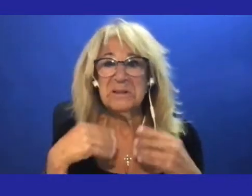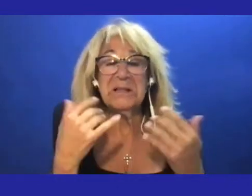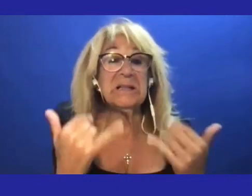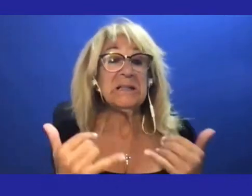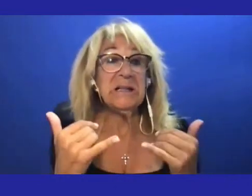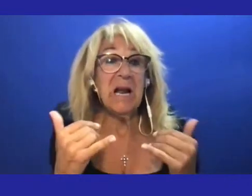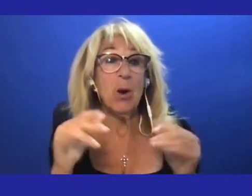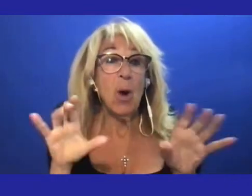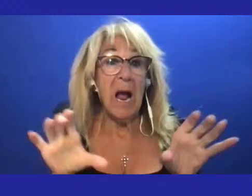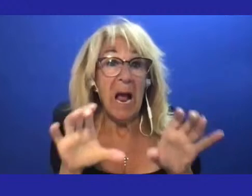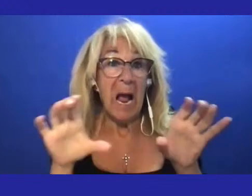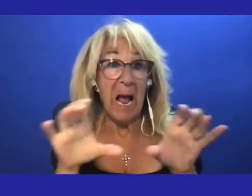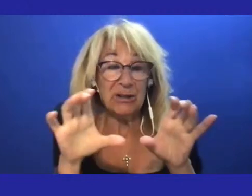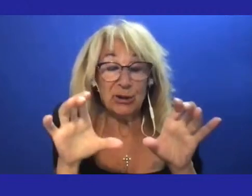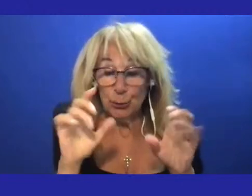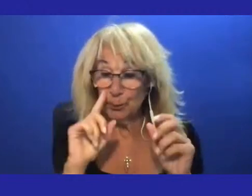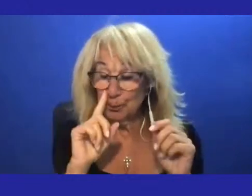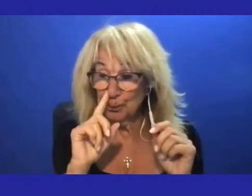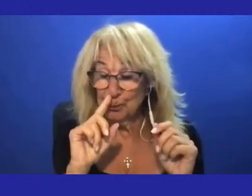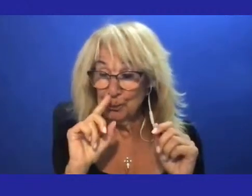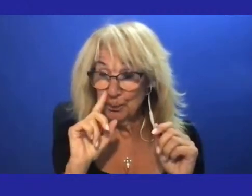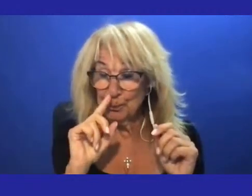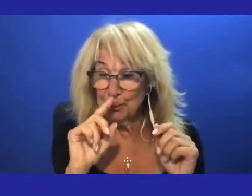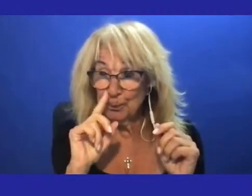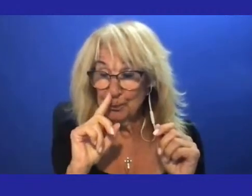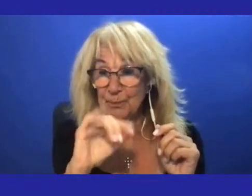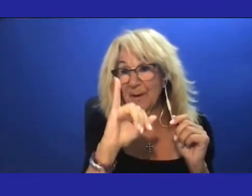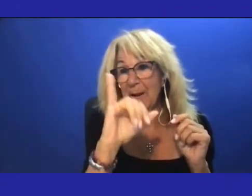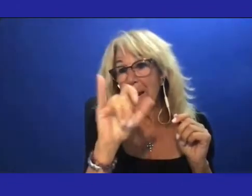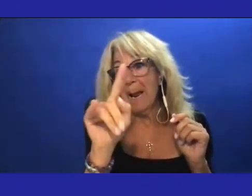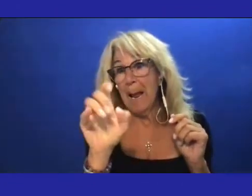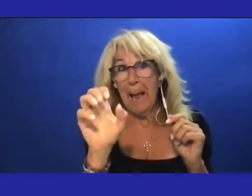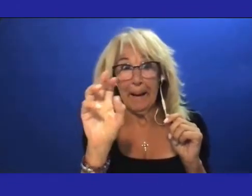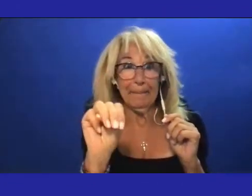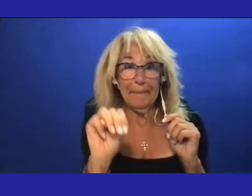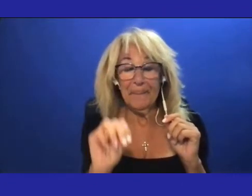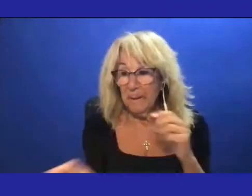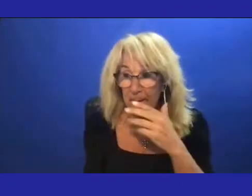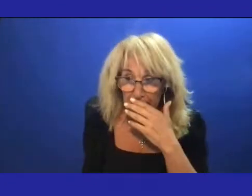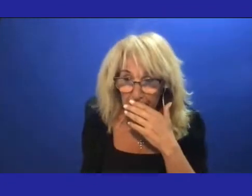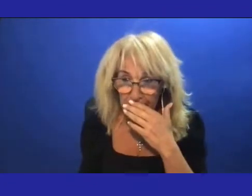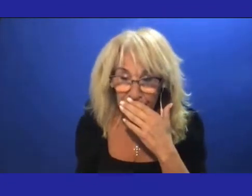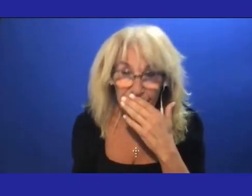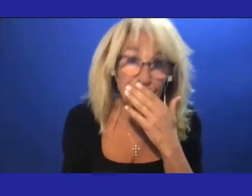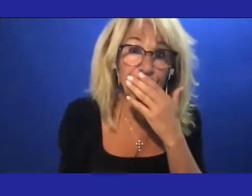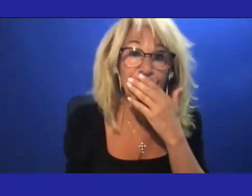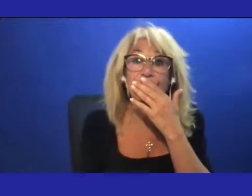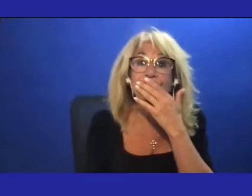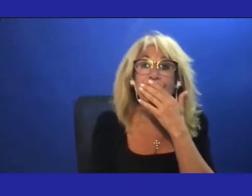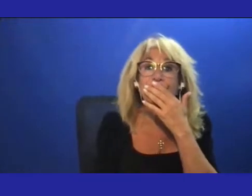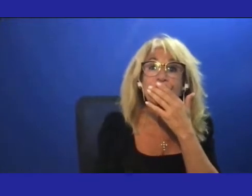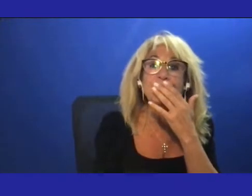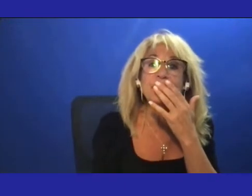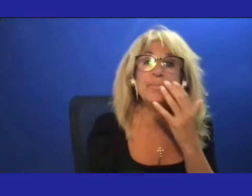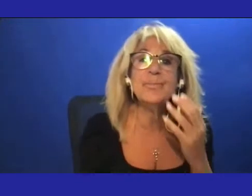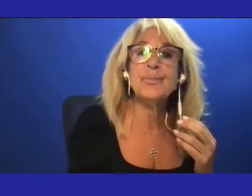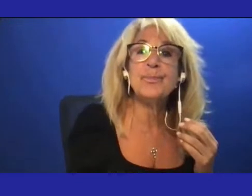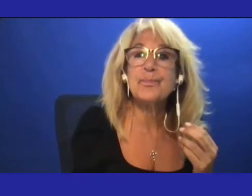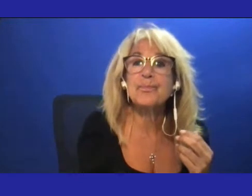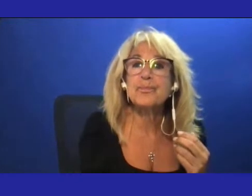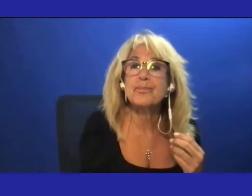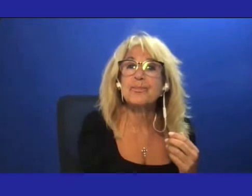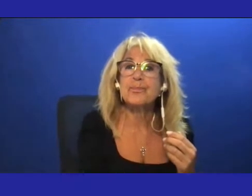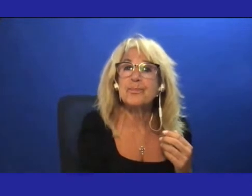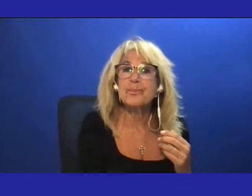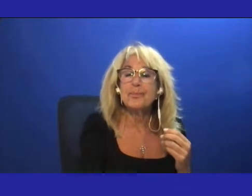item. And that would be, Ms. Jalon will be presenting that. Here I am.